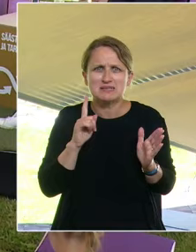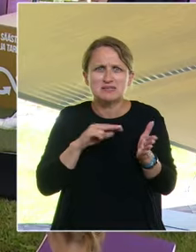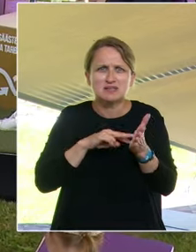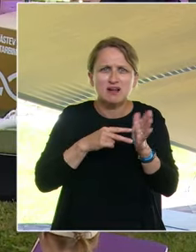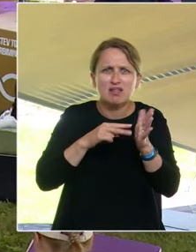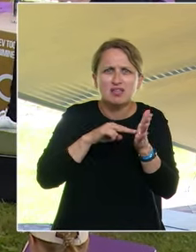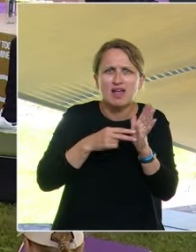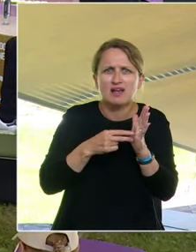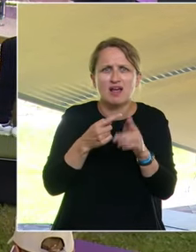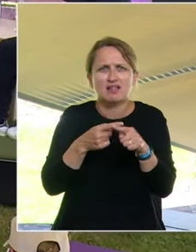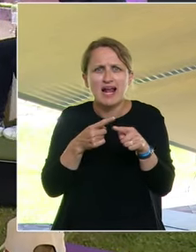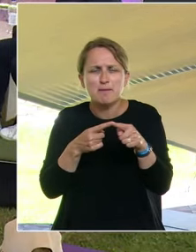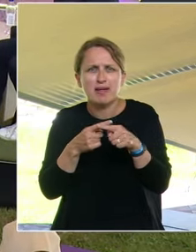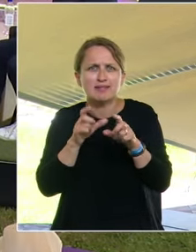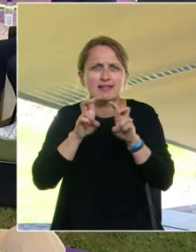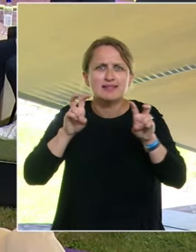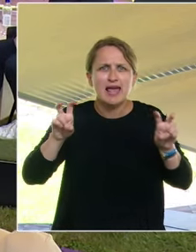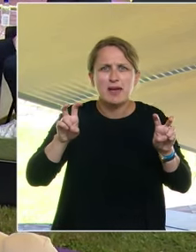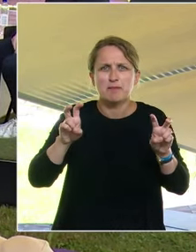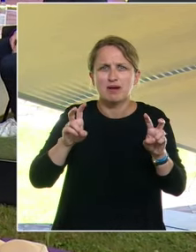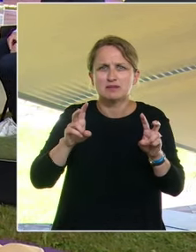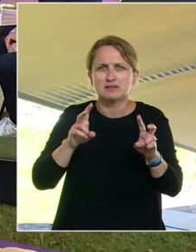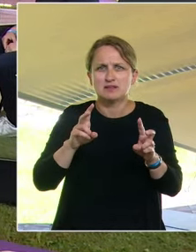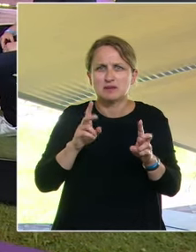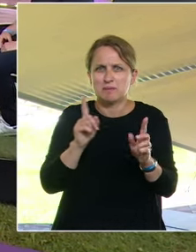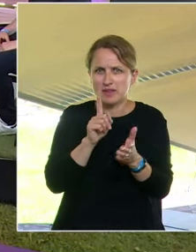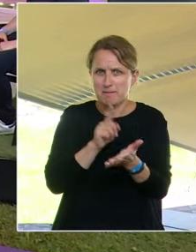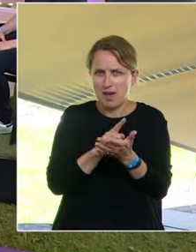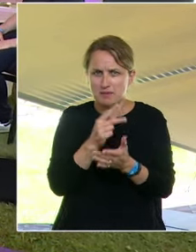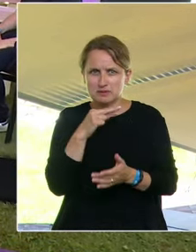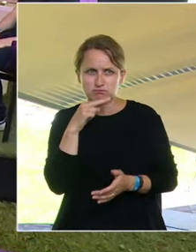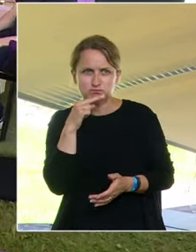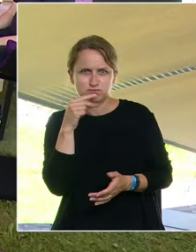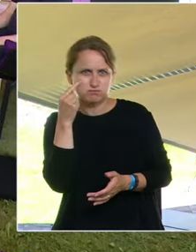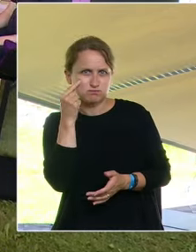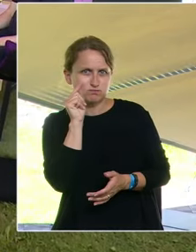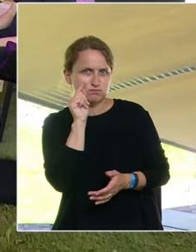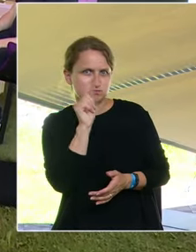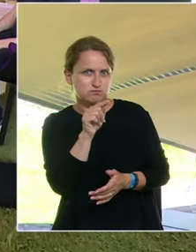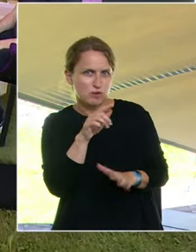strategies or elements or topics what decision makers have to keep their eye on to get on board?